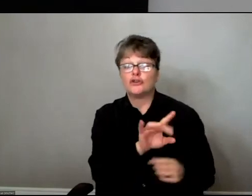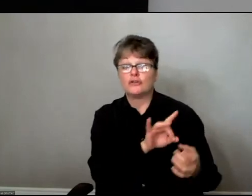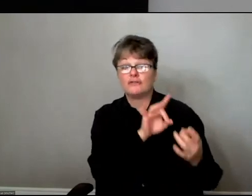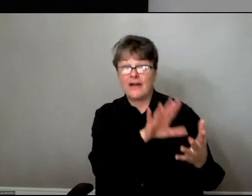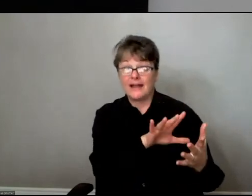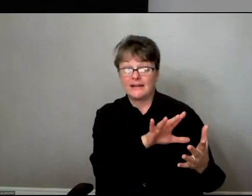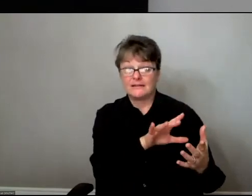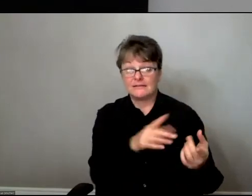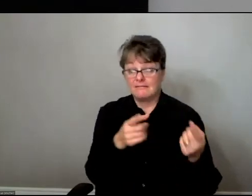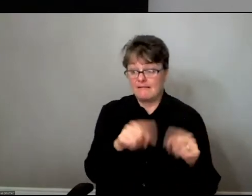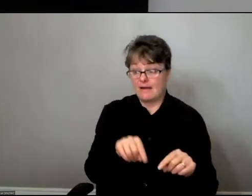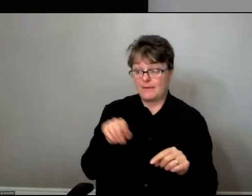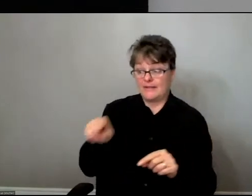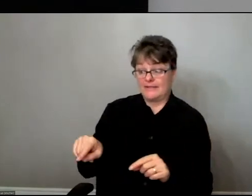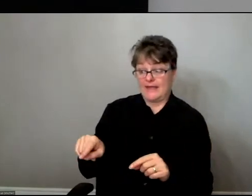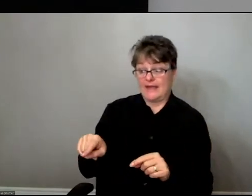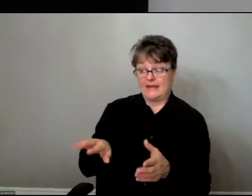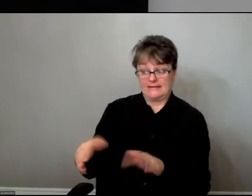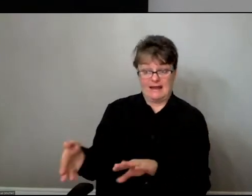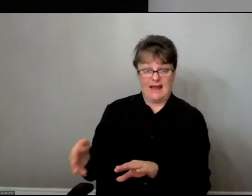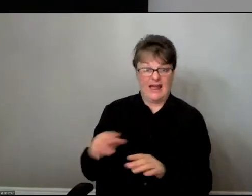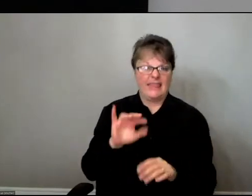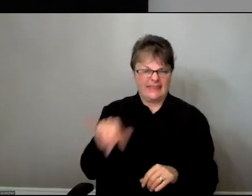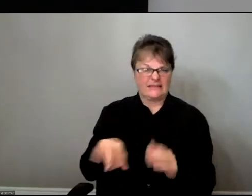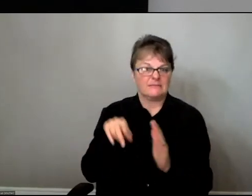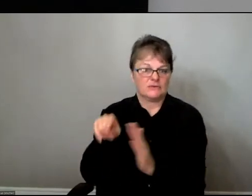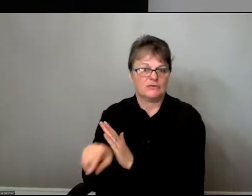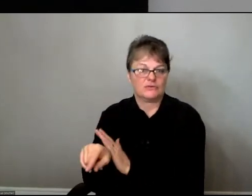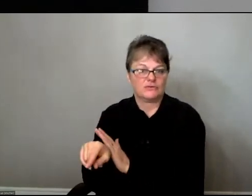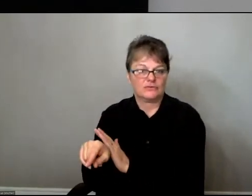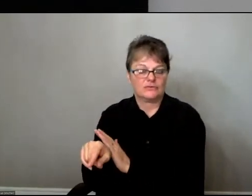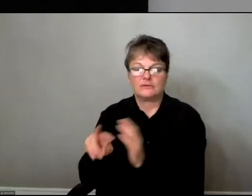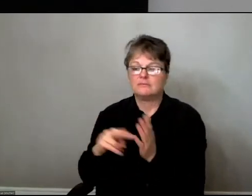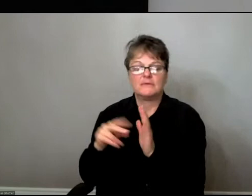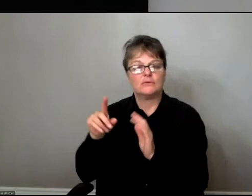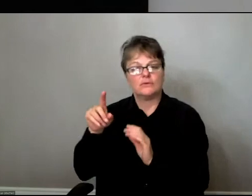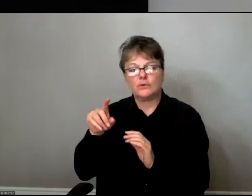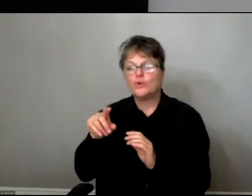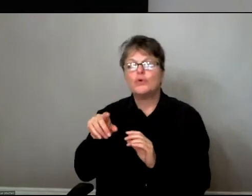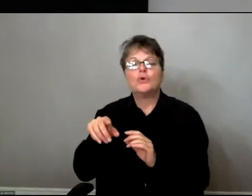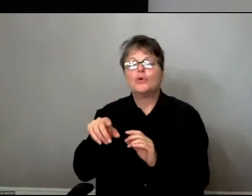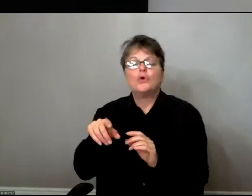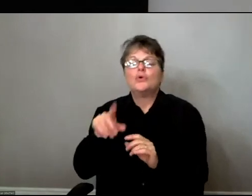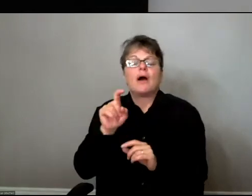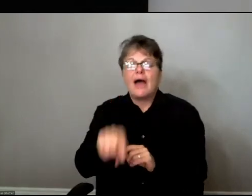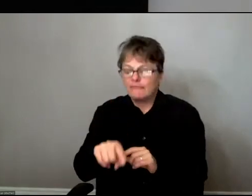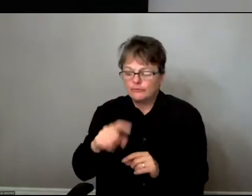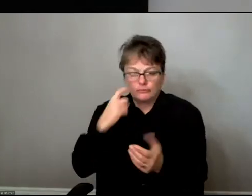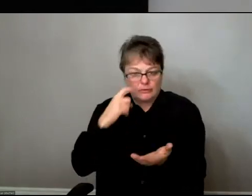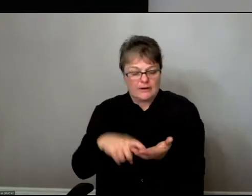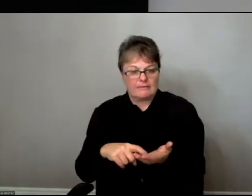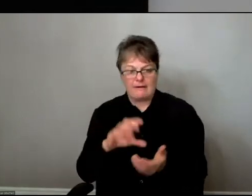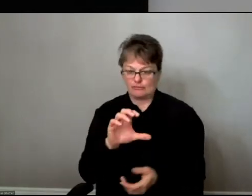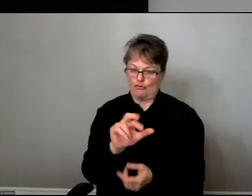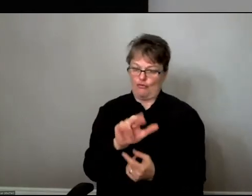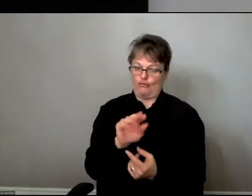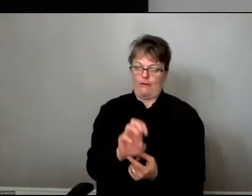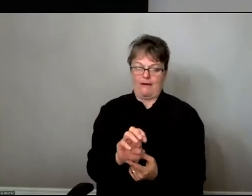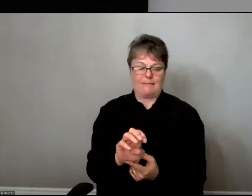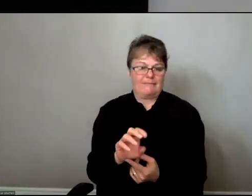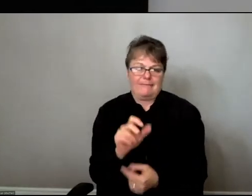murder, certainly has to be looked in a way that crime does not pay. Jail time